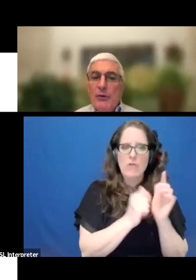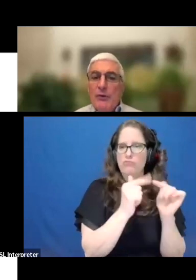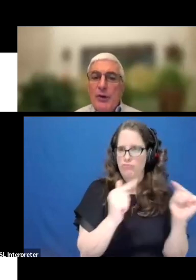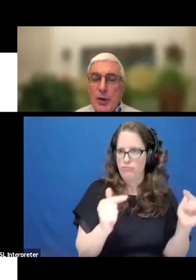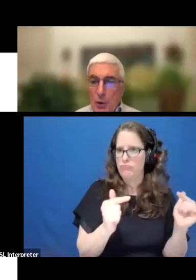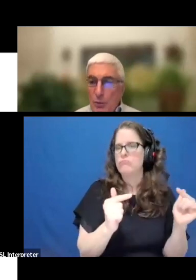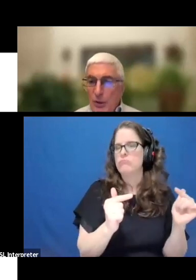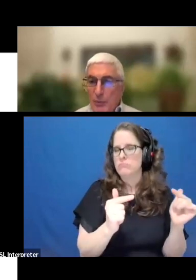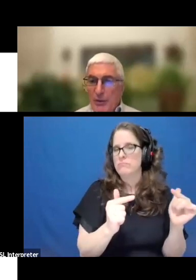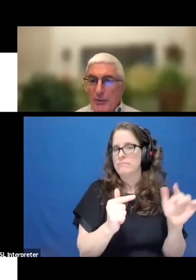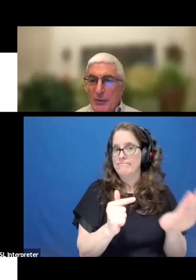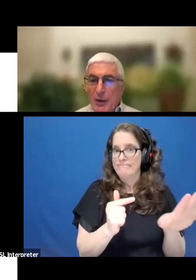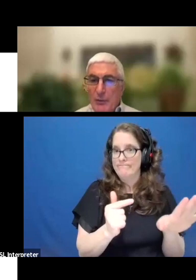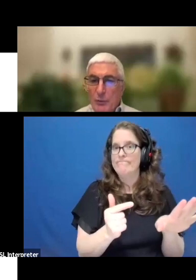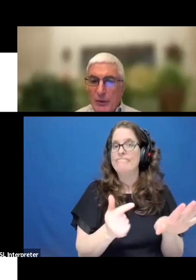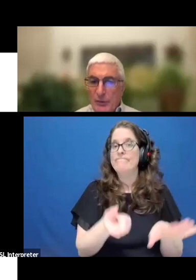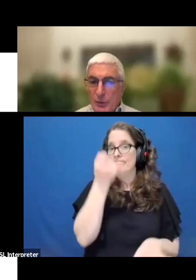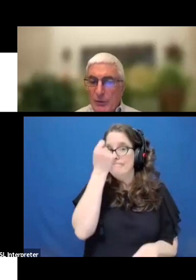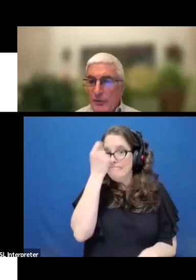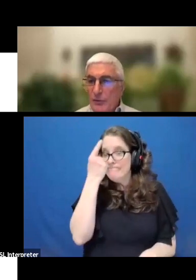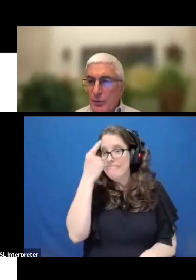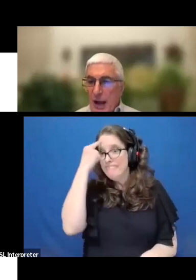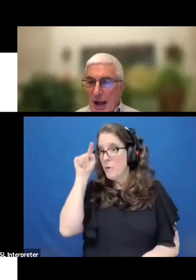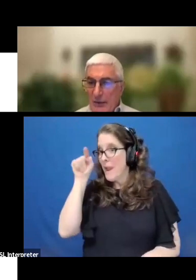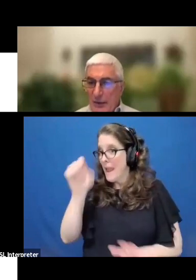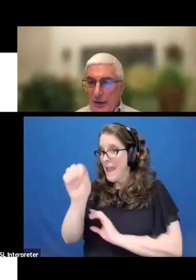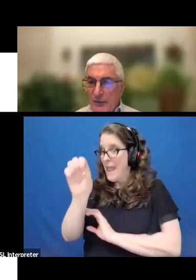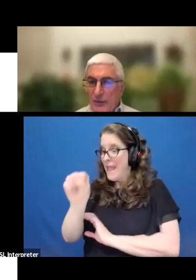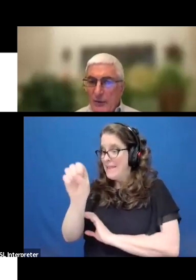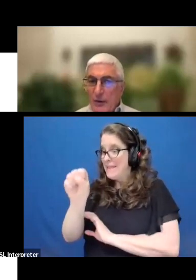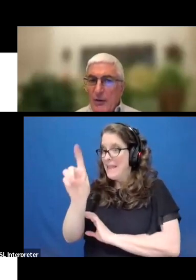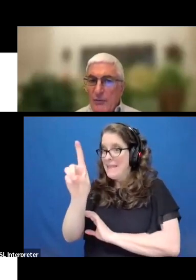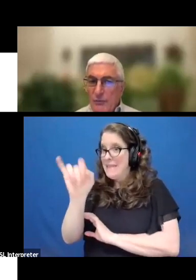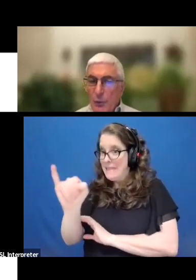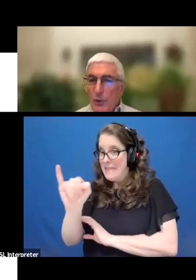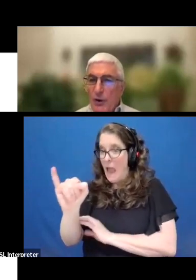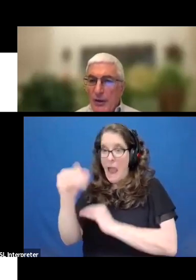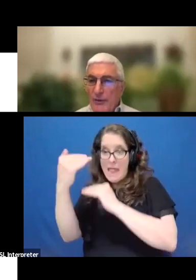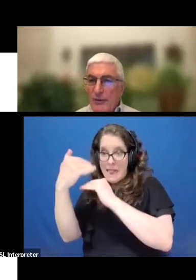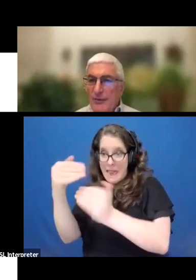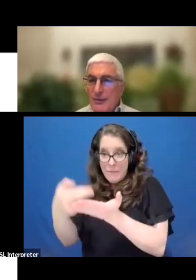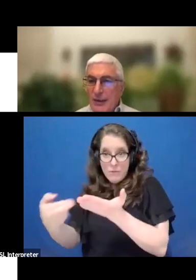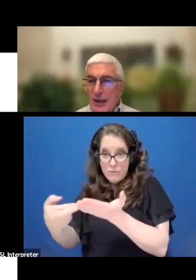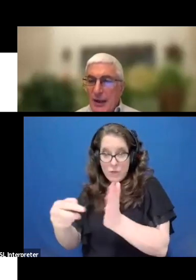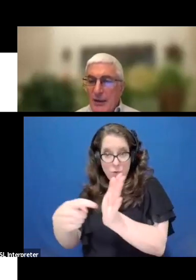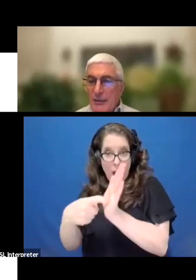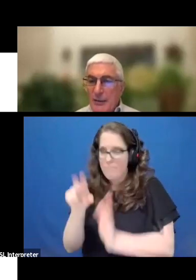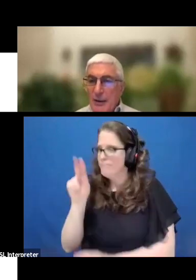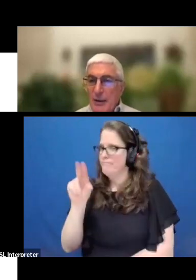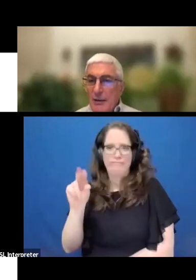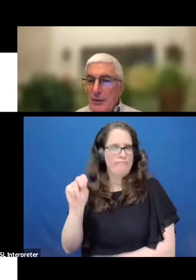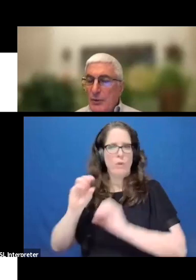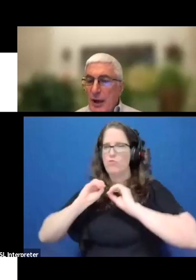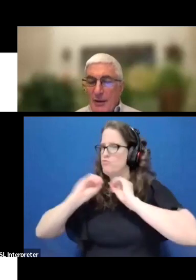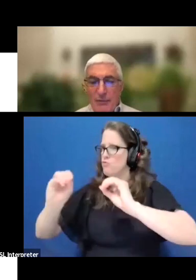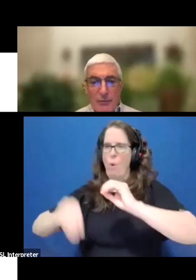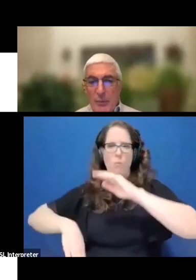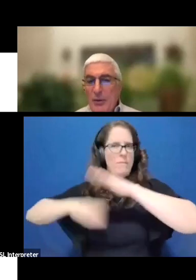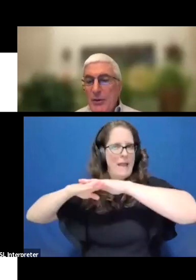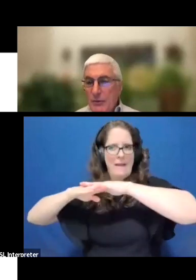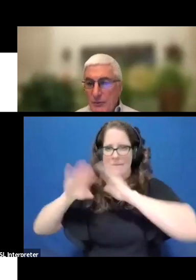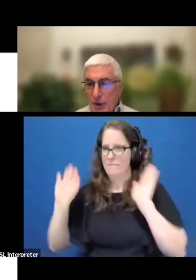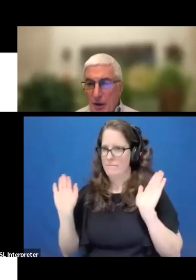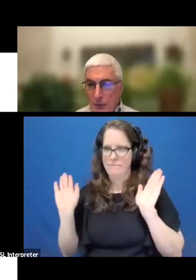However, there is no limit on resources or assets for SSDI. You could